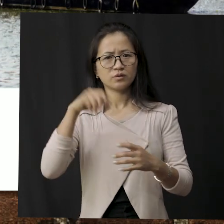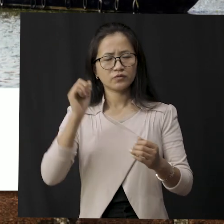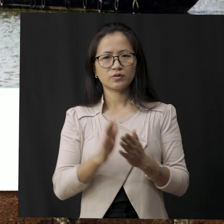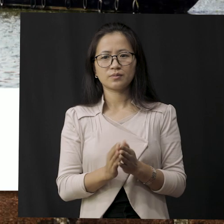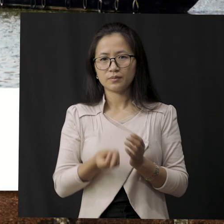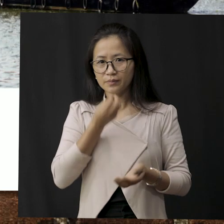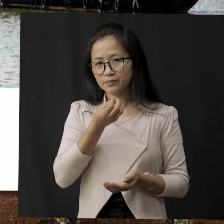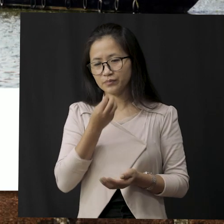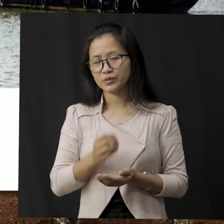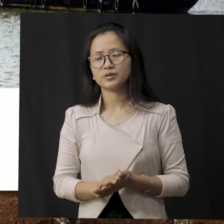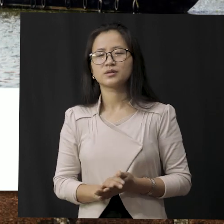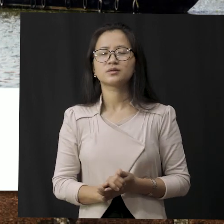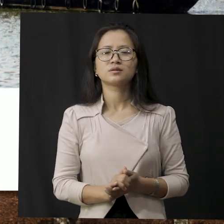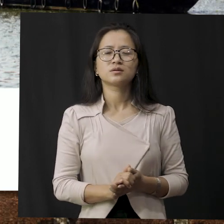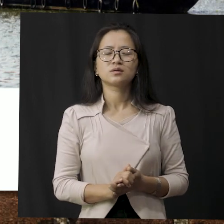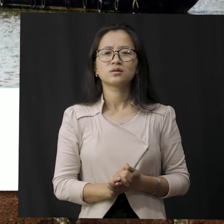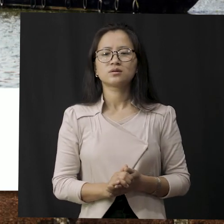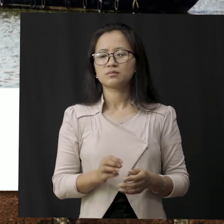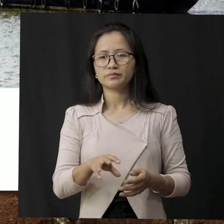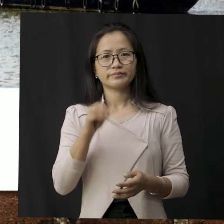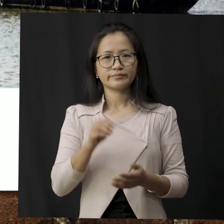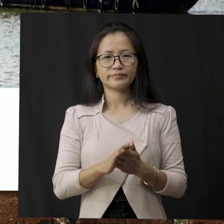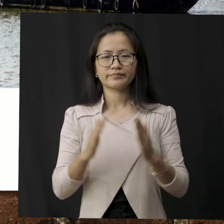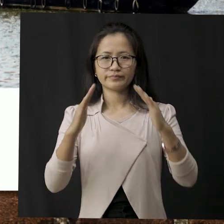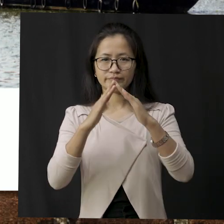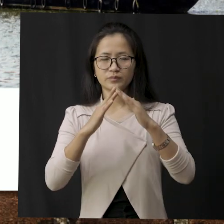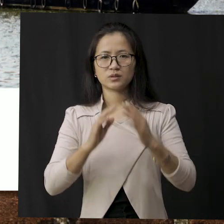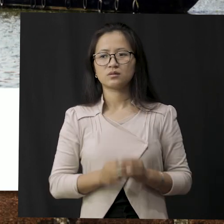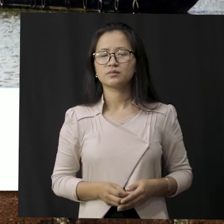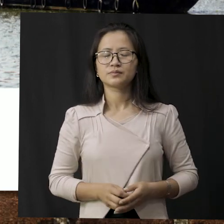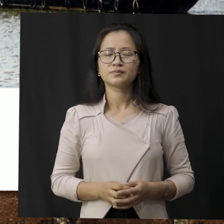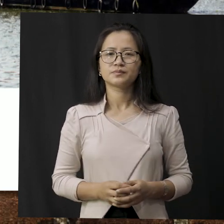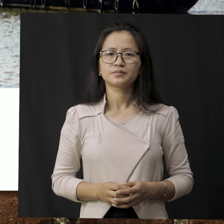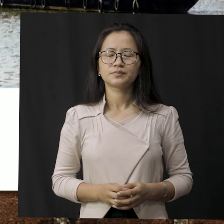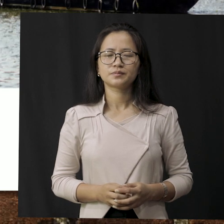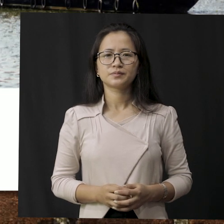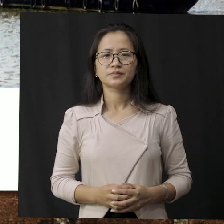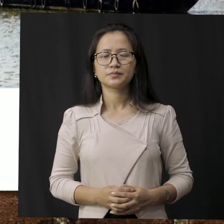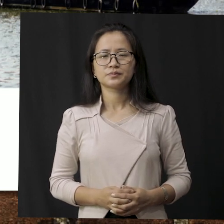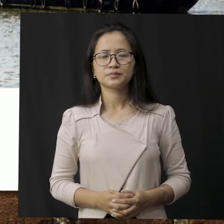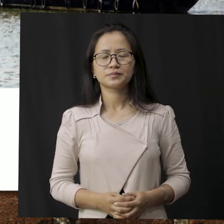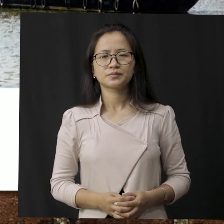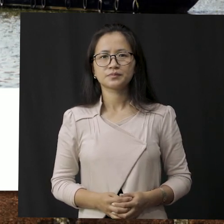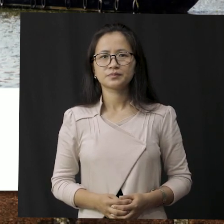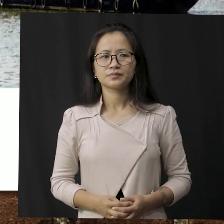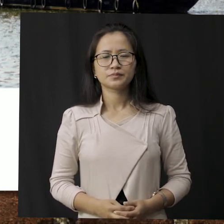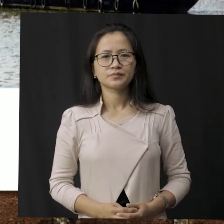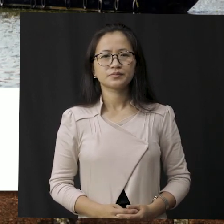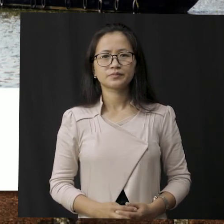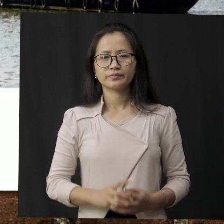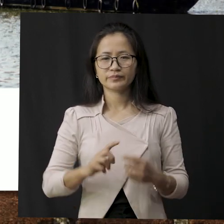picnic, they take this type of tent house along with them. Now, students,